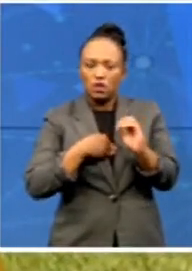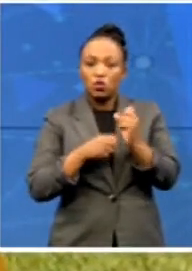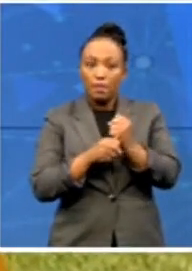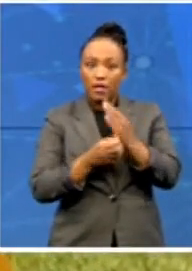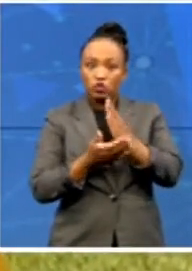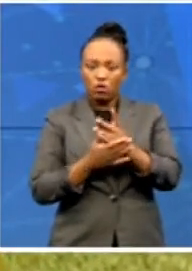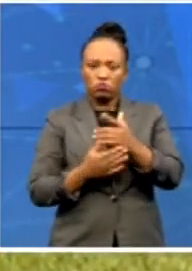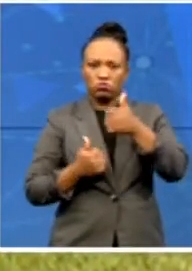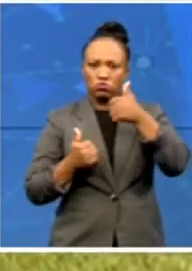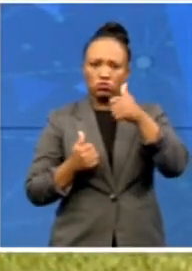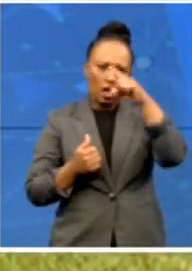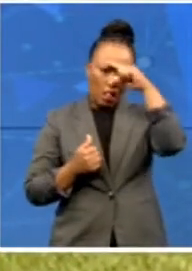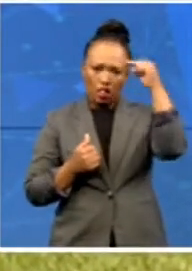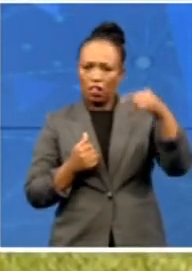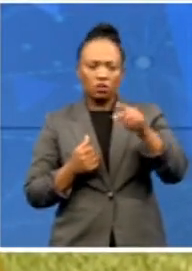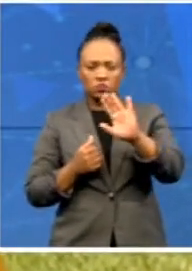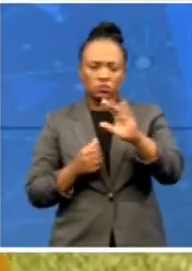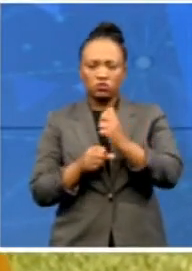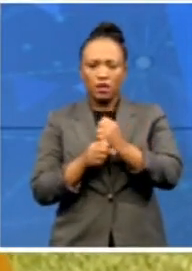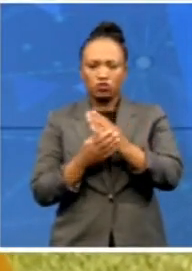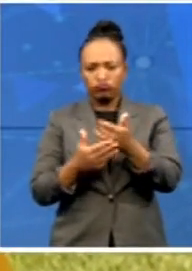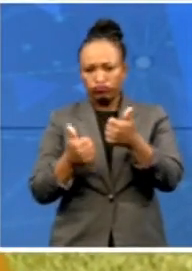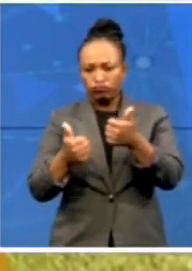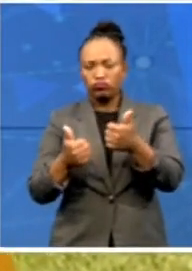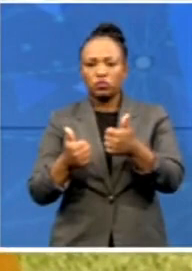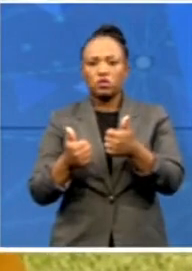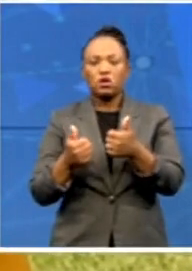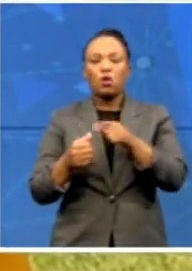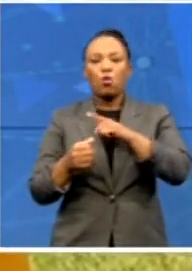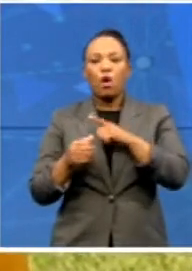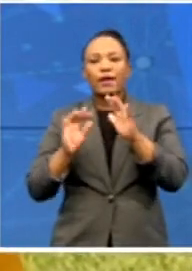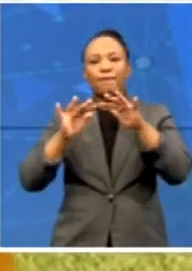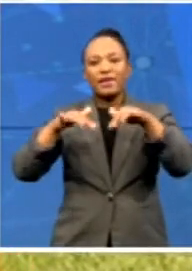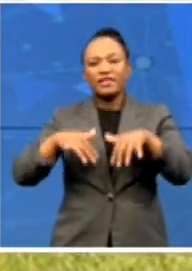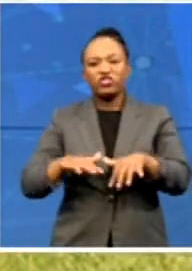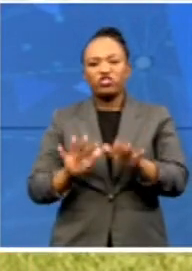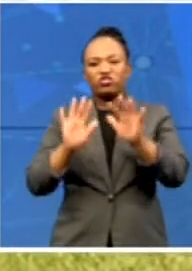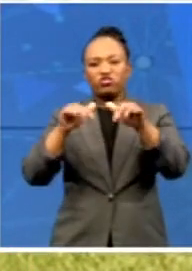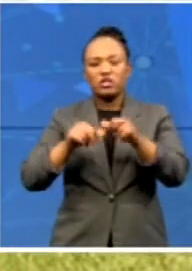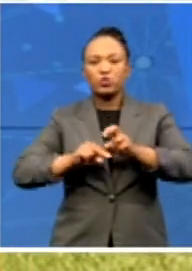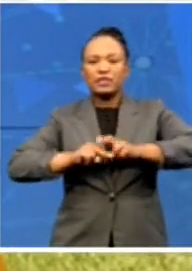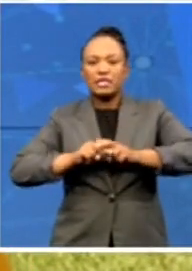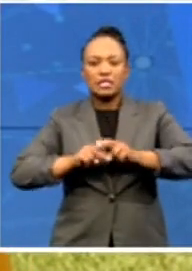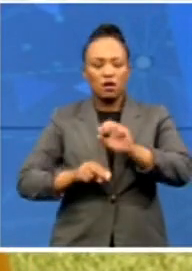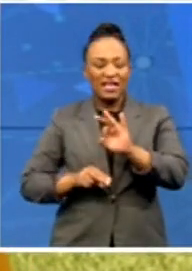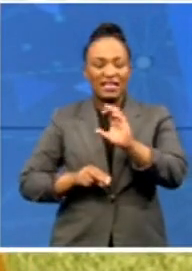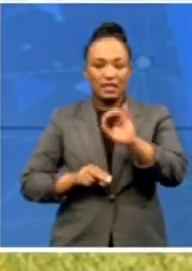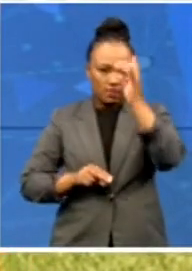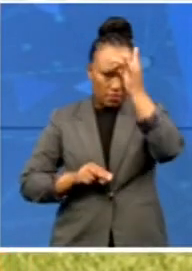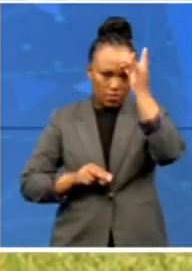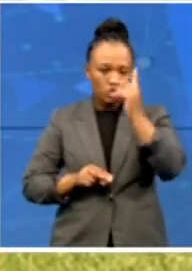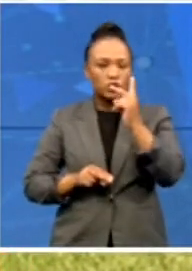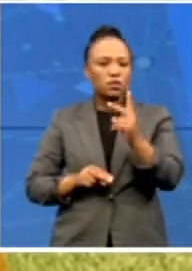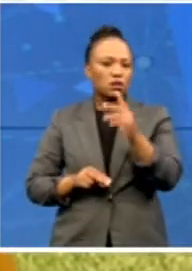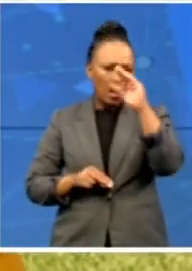you sit in the beach, you know, for like maybe 30 minutes, you will see a police vehicle driving